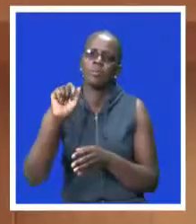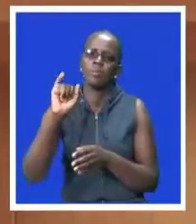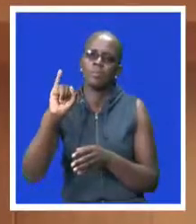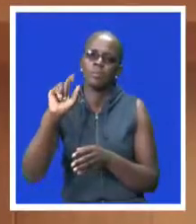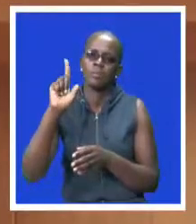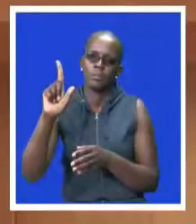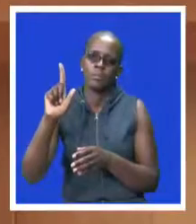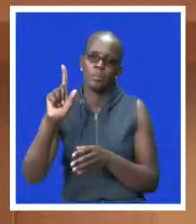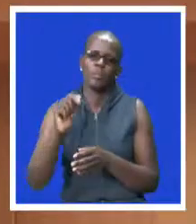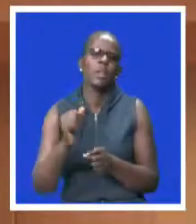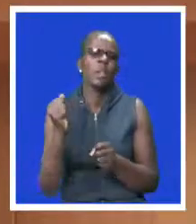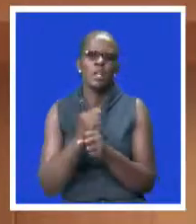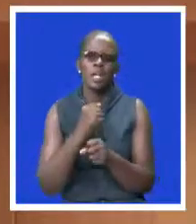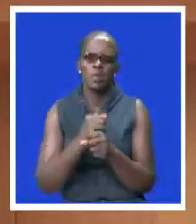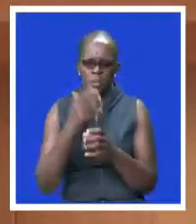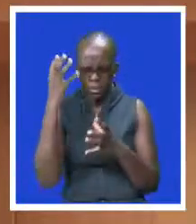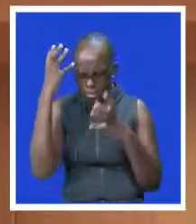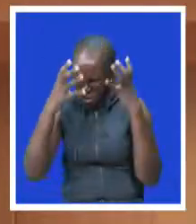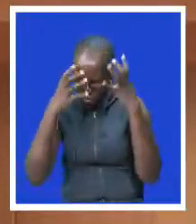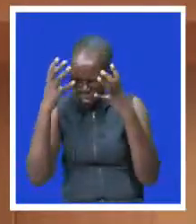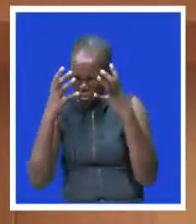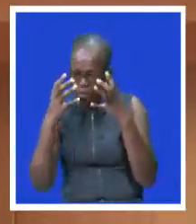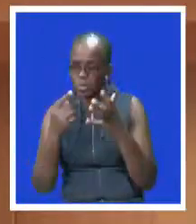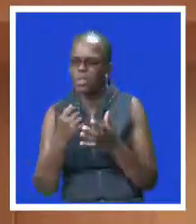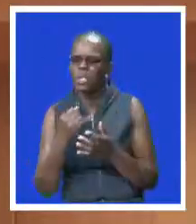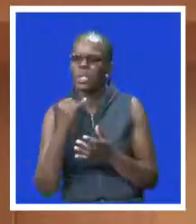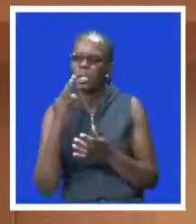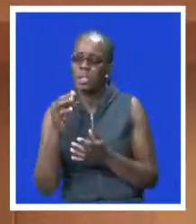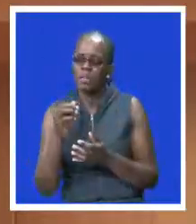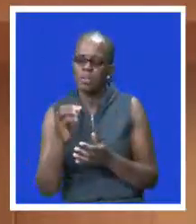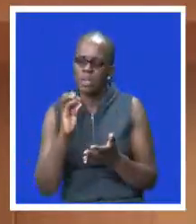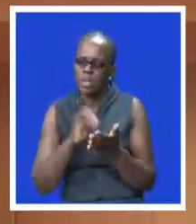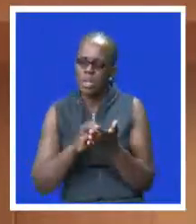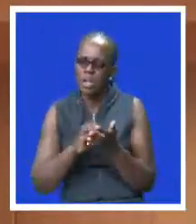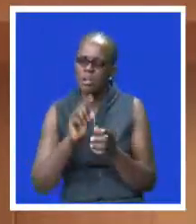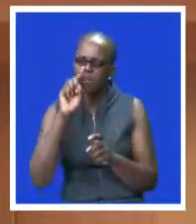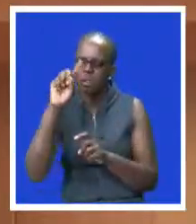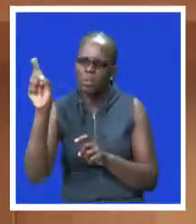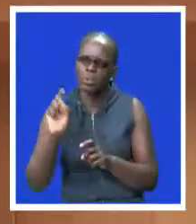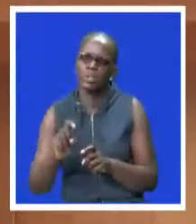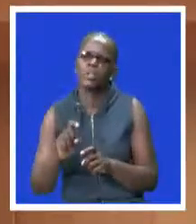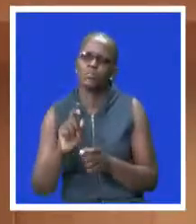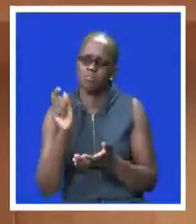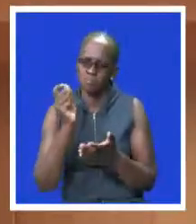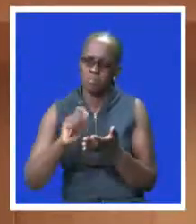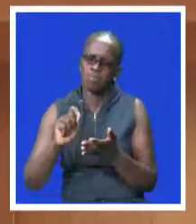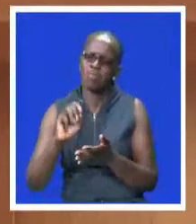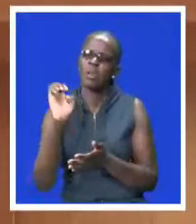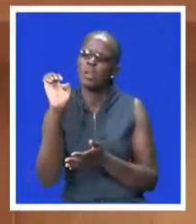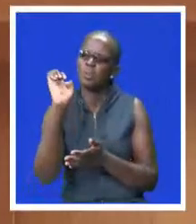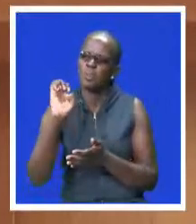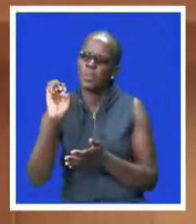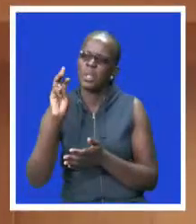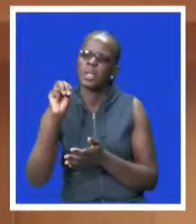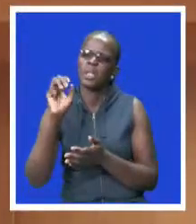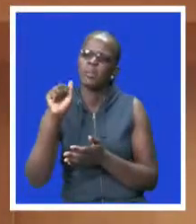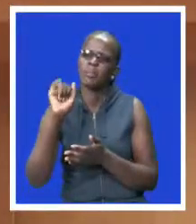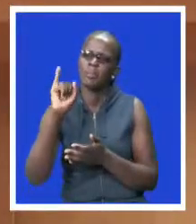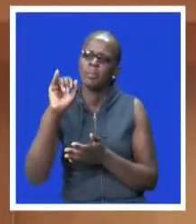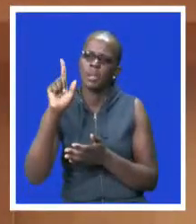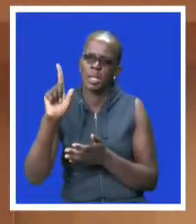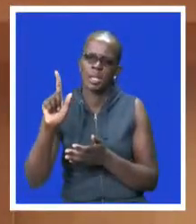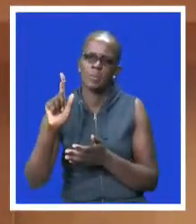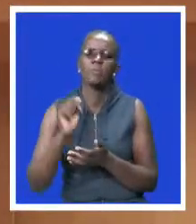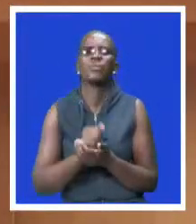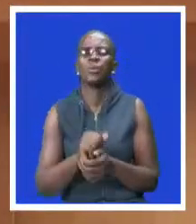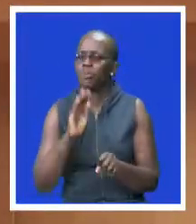email to a friend. It's kind of the same thing as writing a letter. It's just that we used letters back then. Now people use emails. So it's kind of the same thing. Don't get